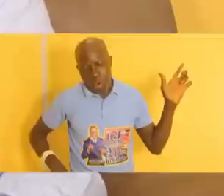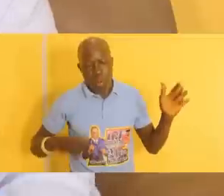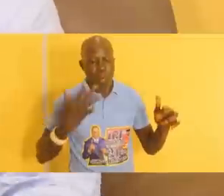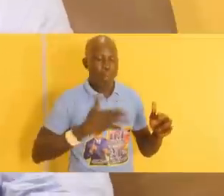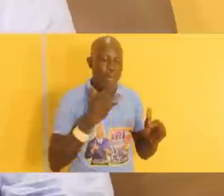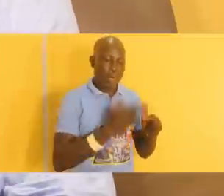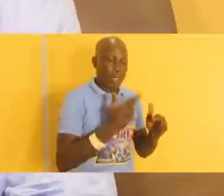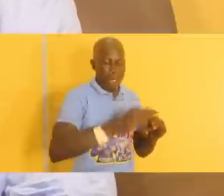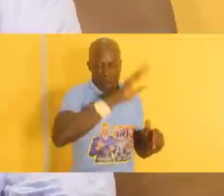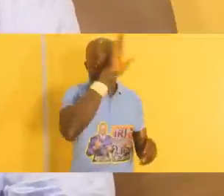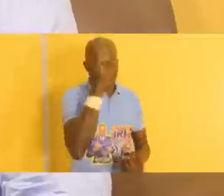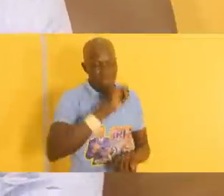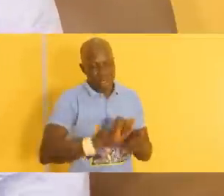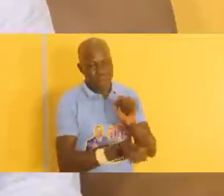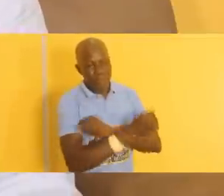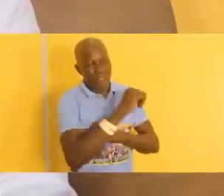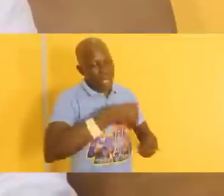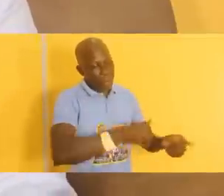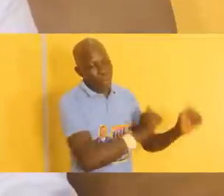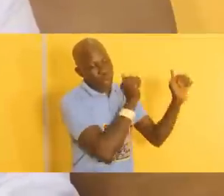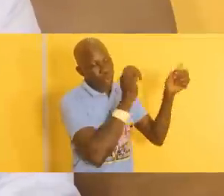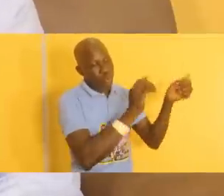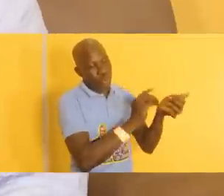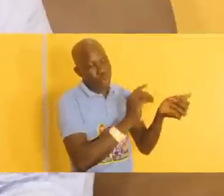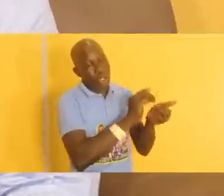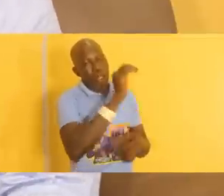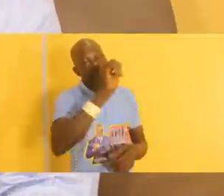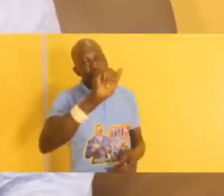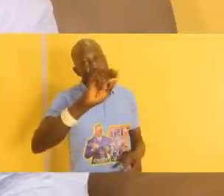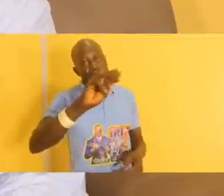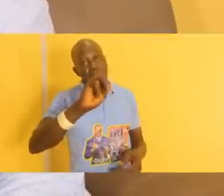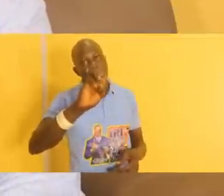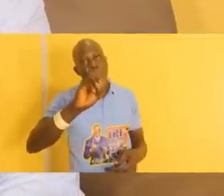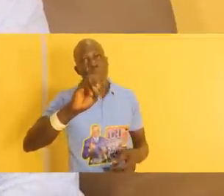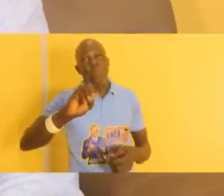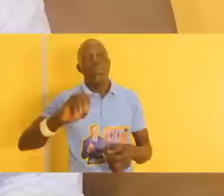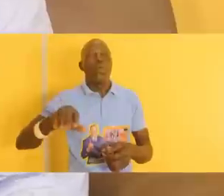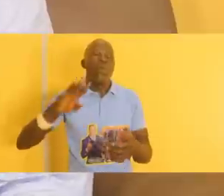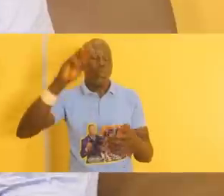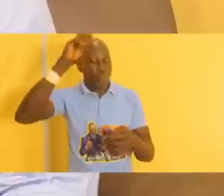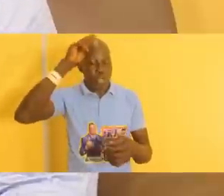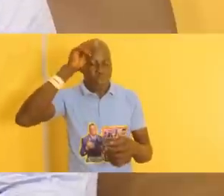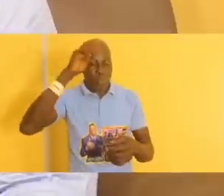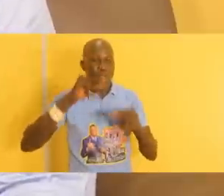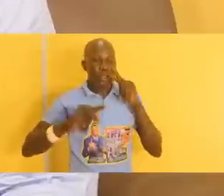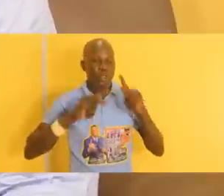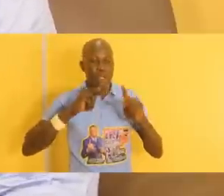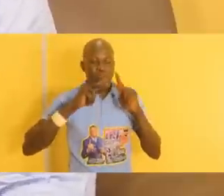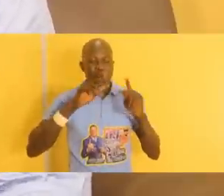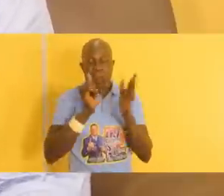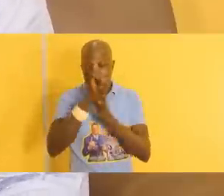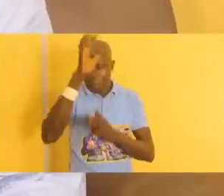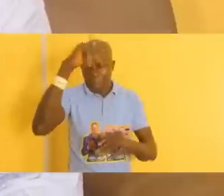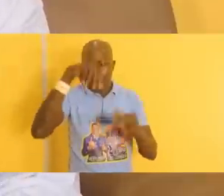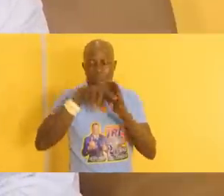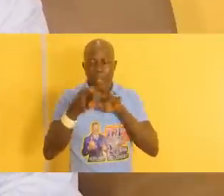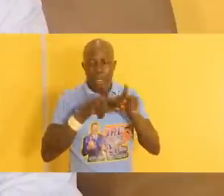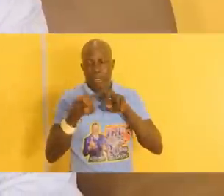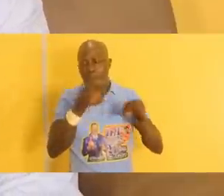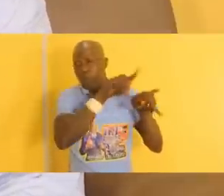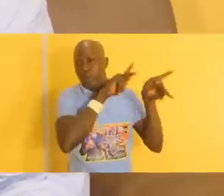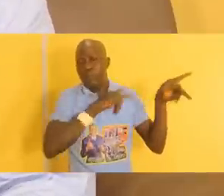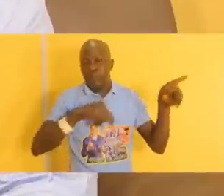Amen. Jesus name alone. My name never changed. He's apostle. Dr. SMO Mustafa JP